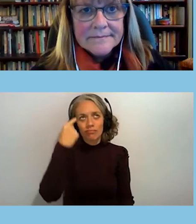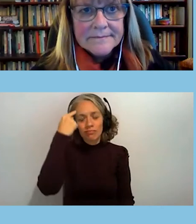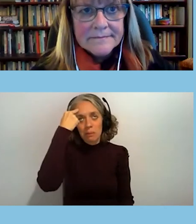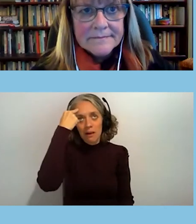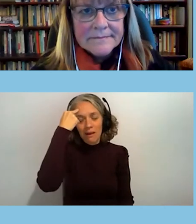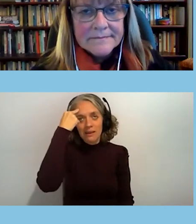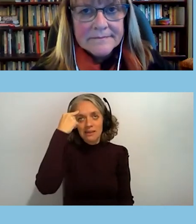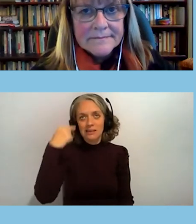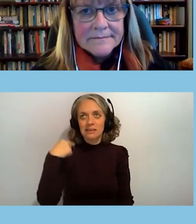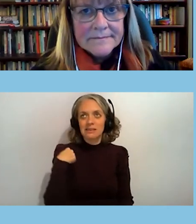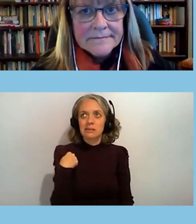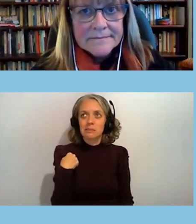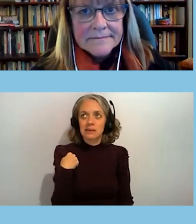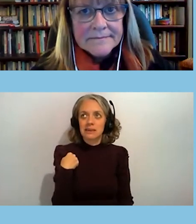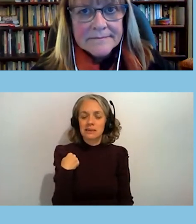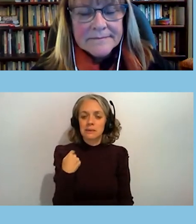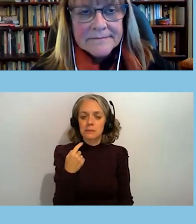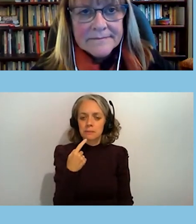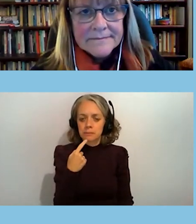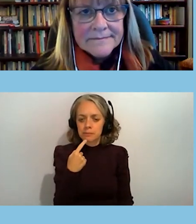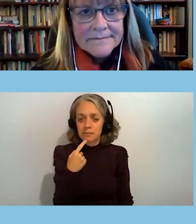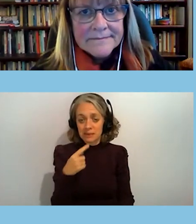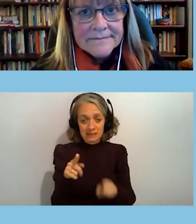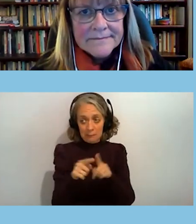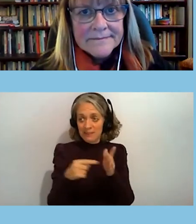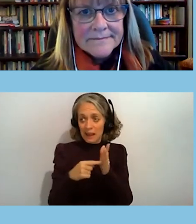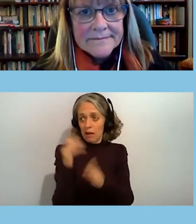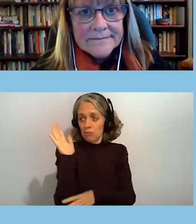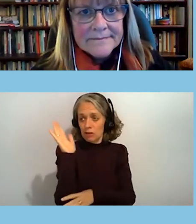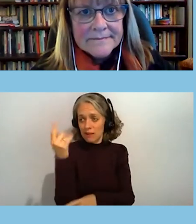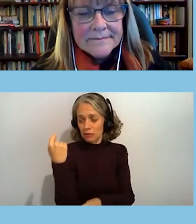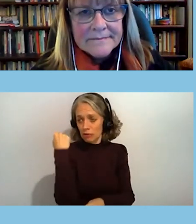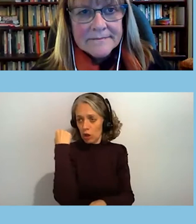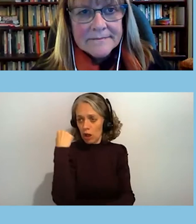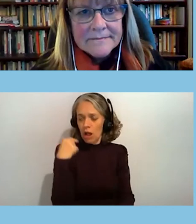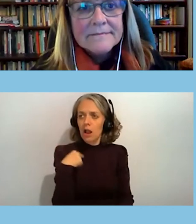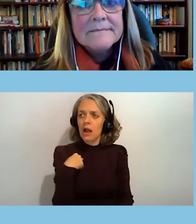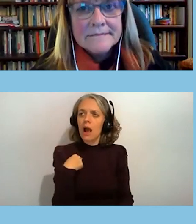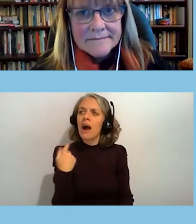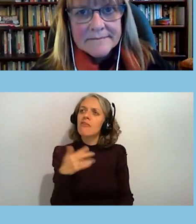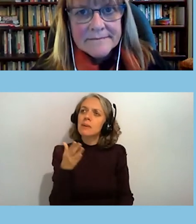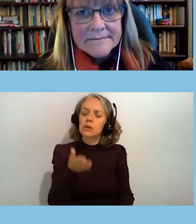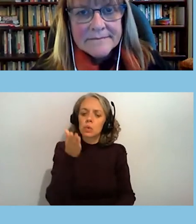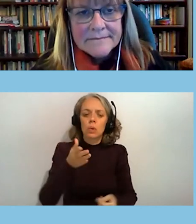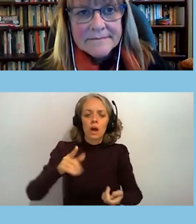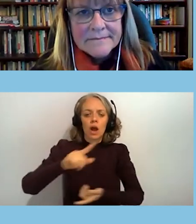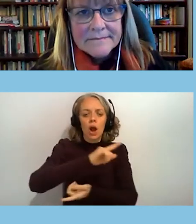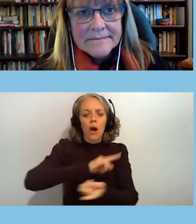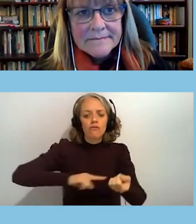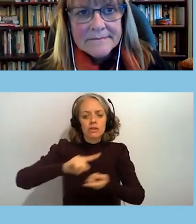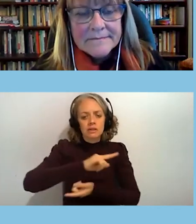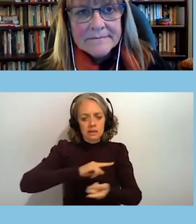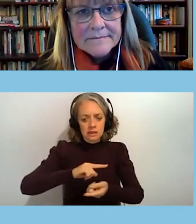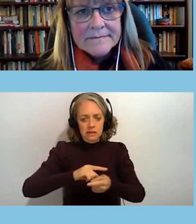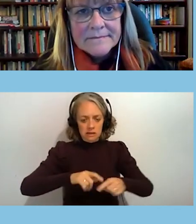while you were talking earlier, Tanya, as well, is I've been at conferences where phonographers